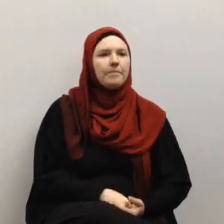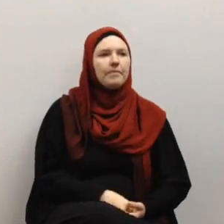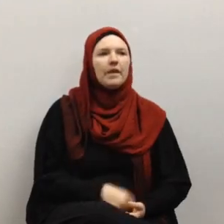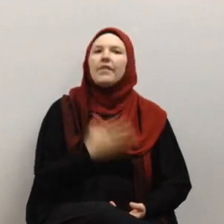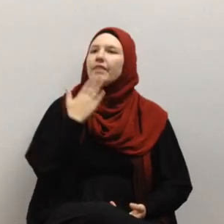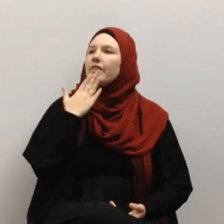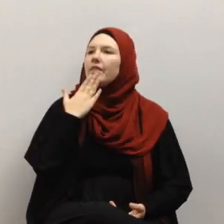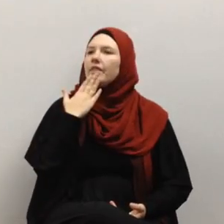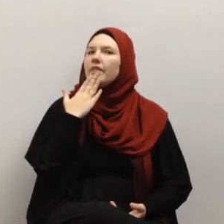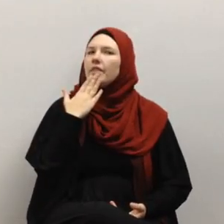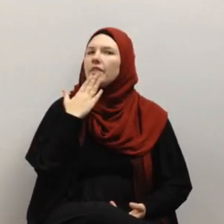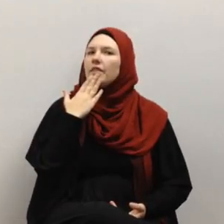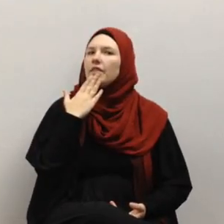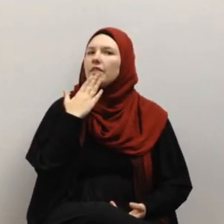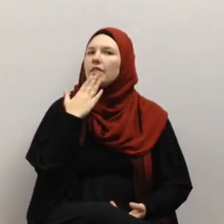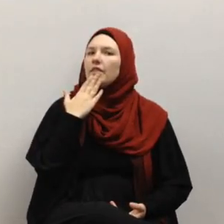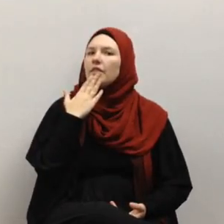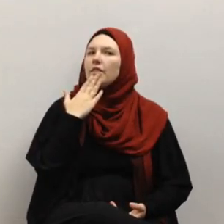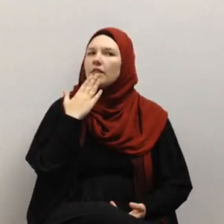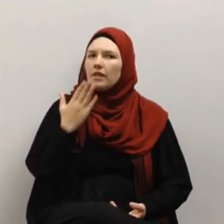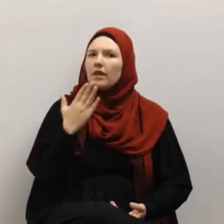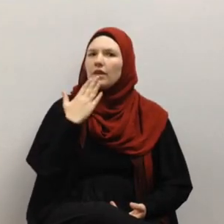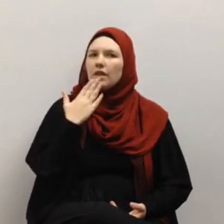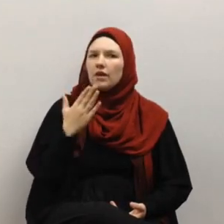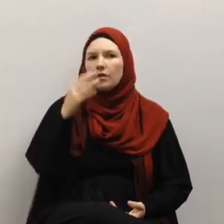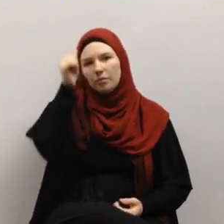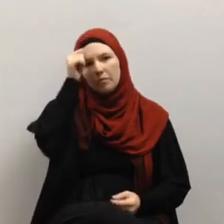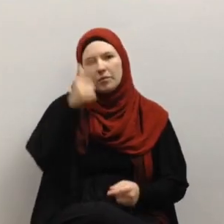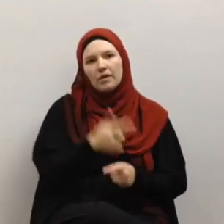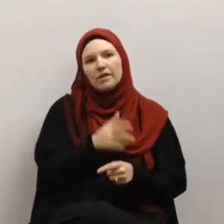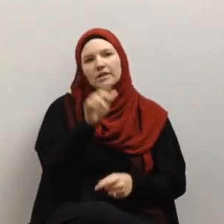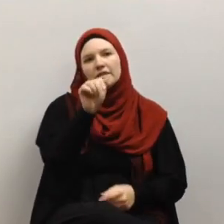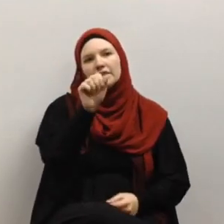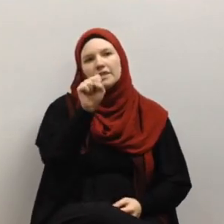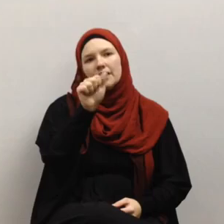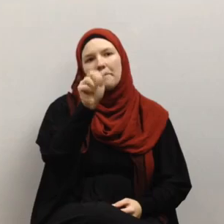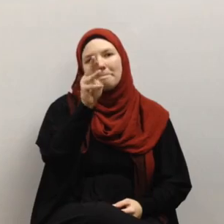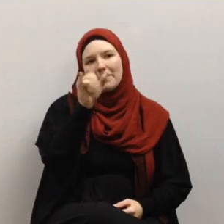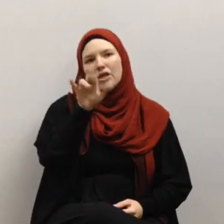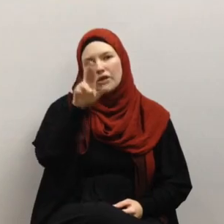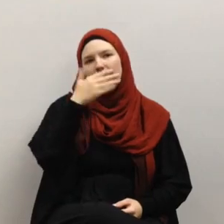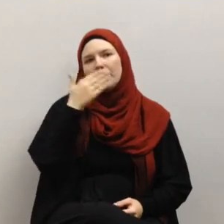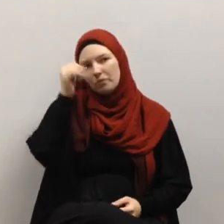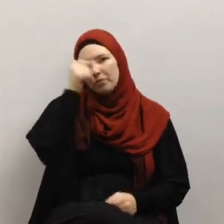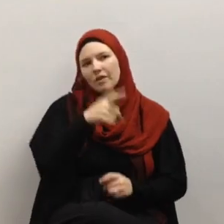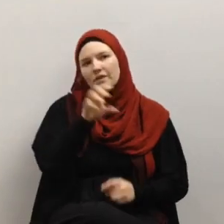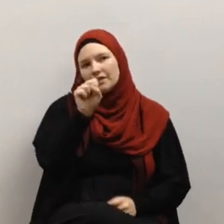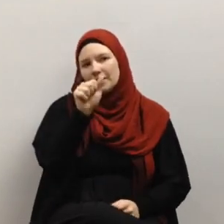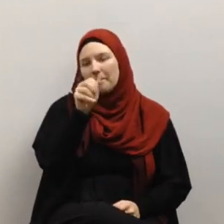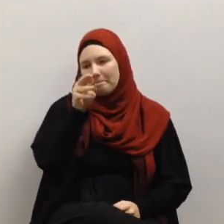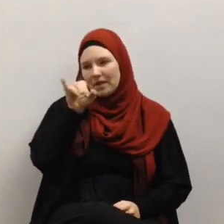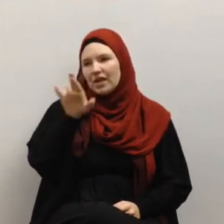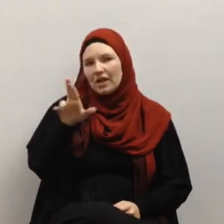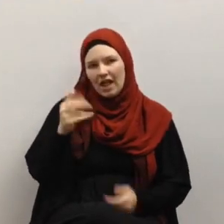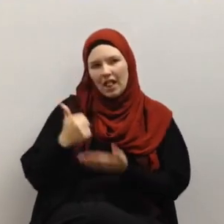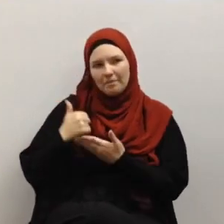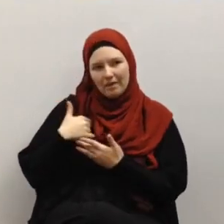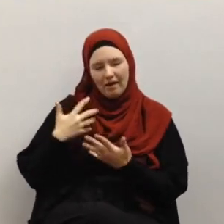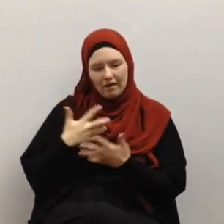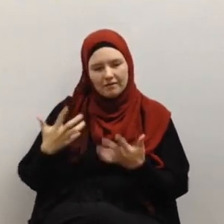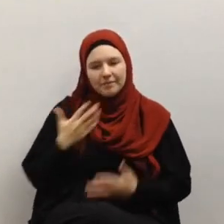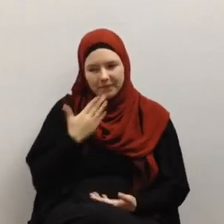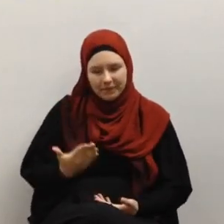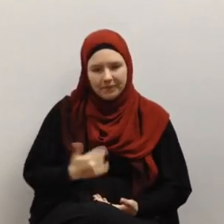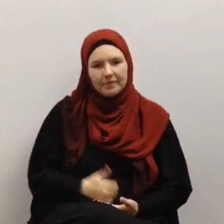thank you. Thank you, Brother Samir. He helped me a lot get this done, so I appreciate it. Jazakumullah khair.